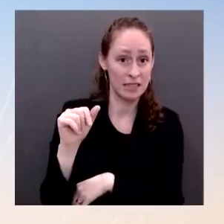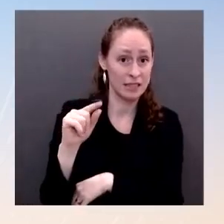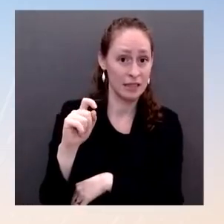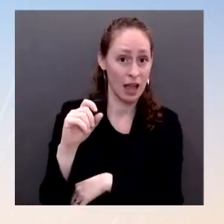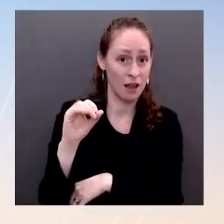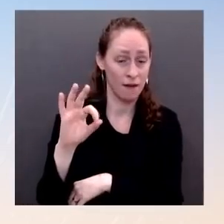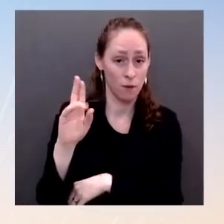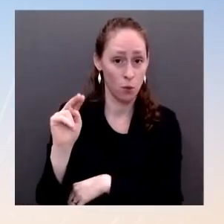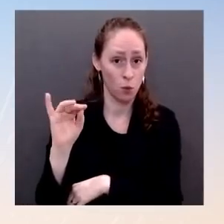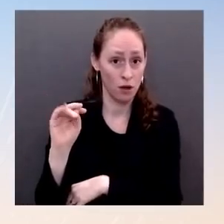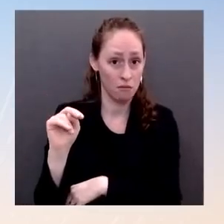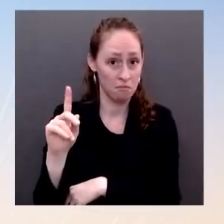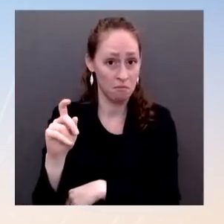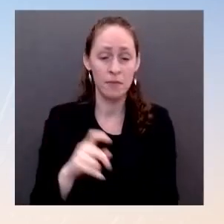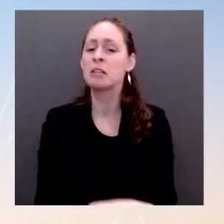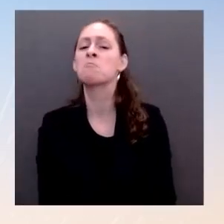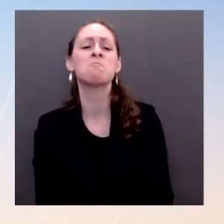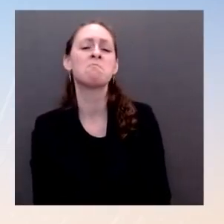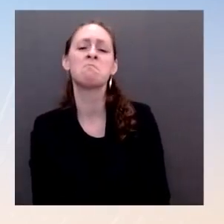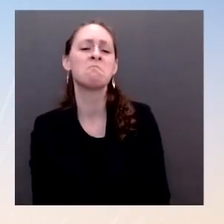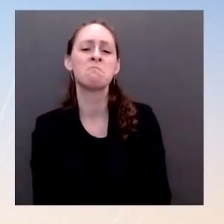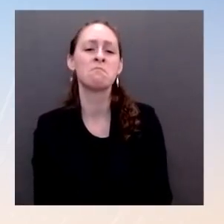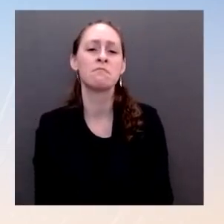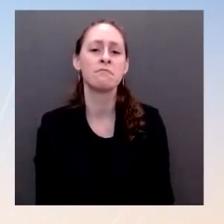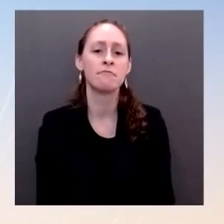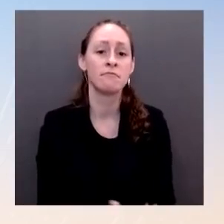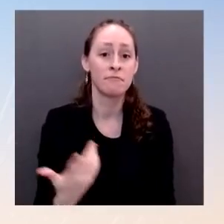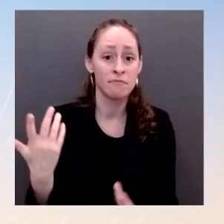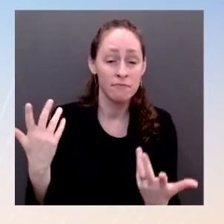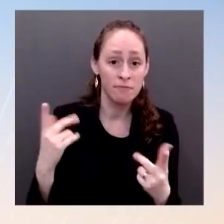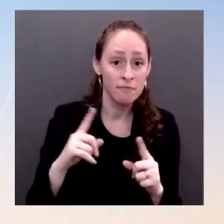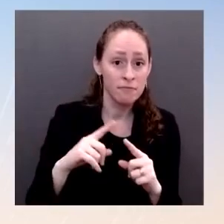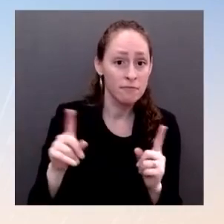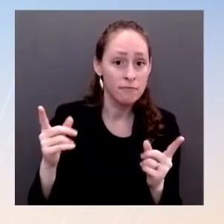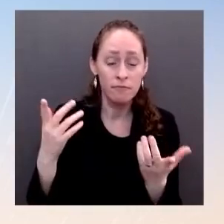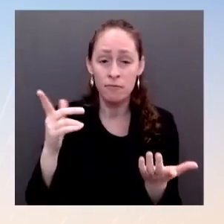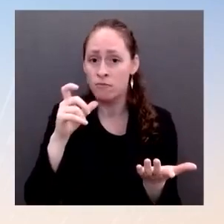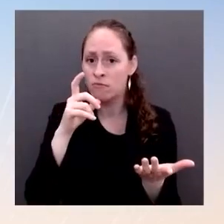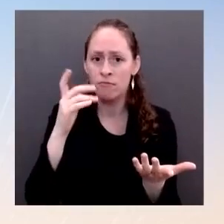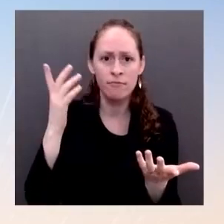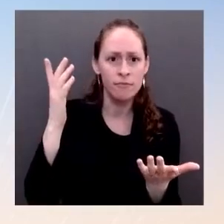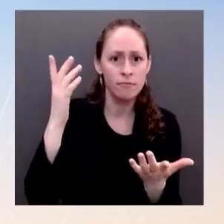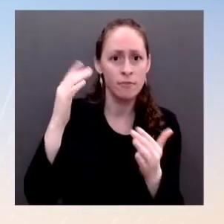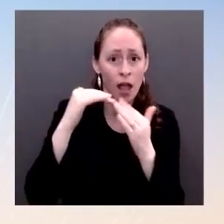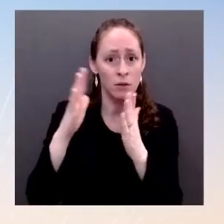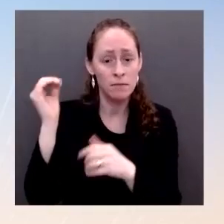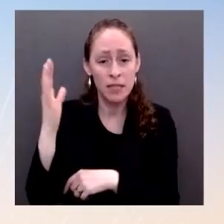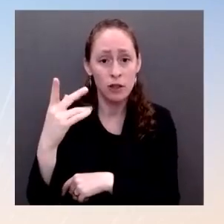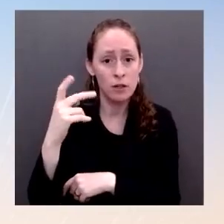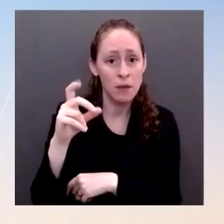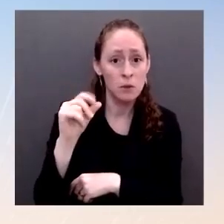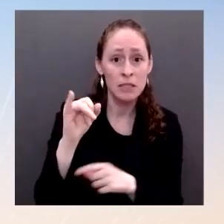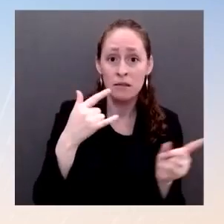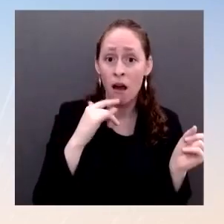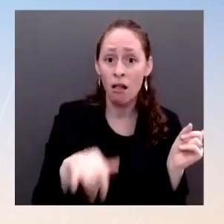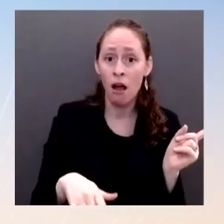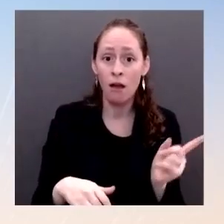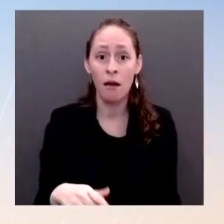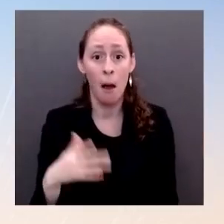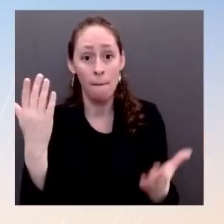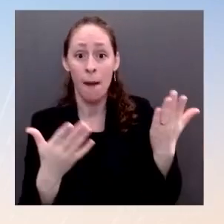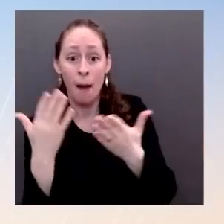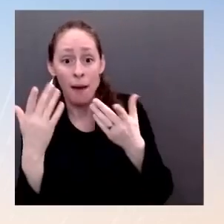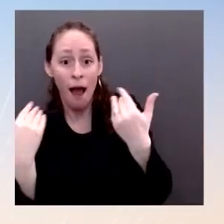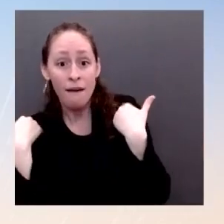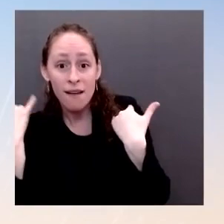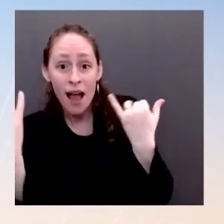it does. We'll see. Do you have any ideas? Actually. You guys are all worth it. No, wait, no, I've got a few Yeah. more. On the